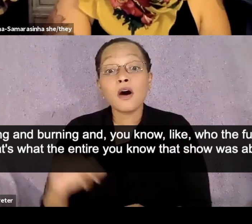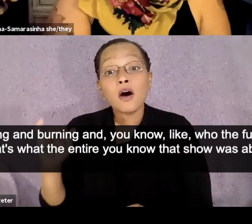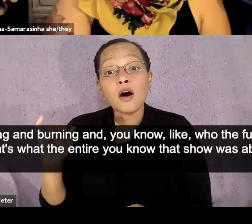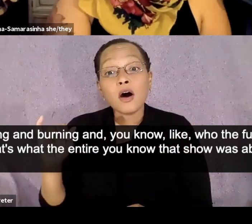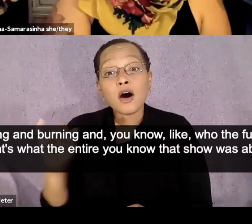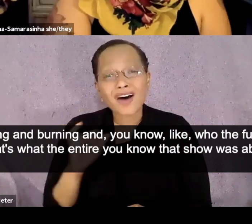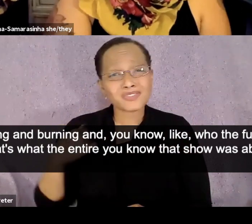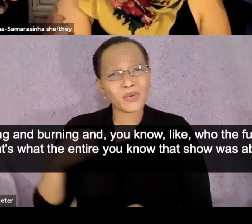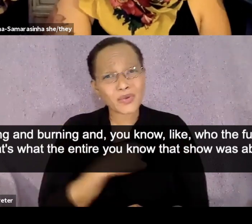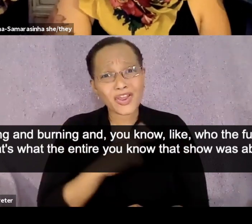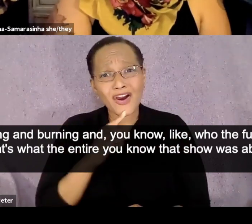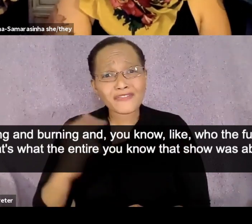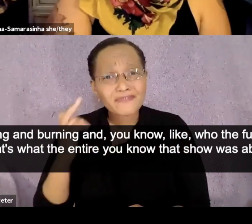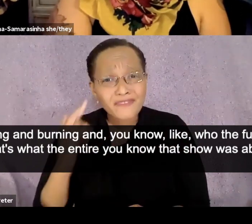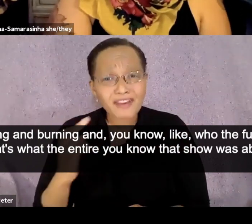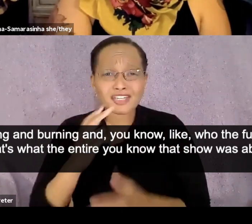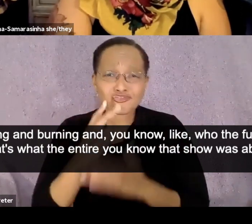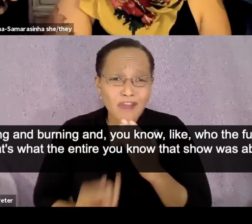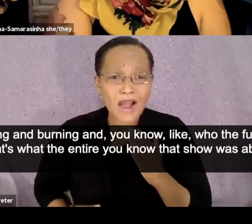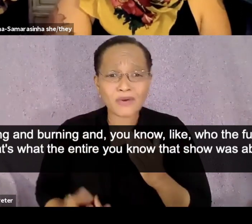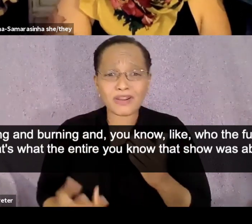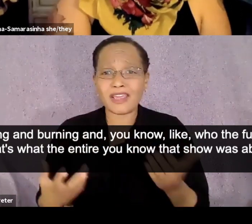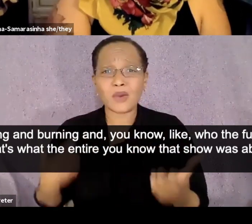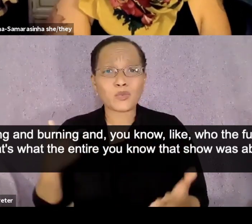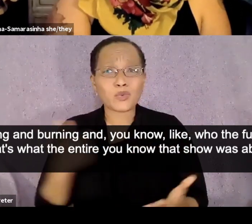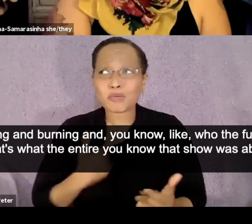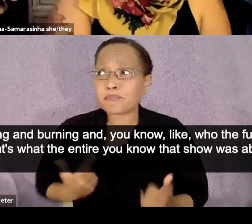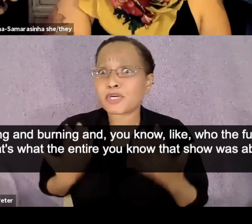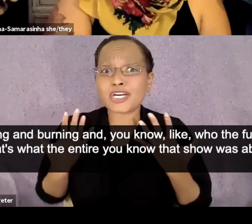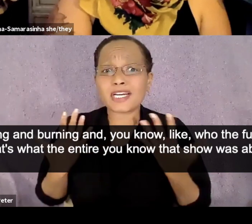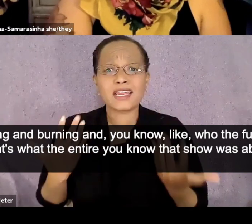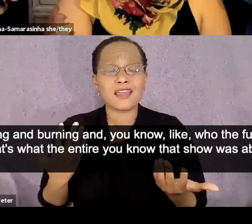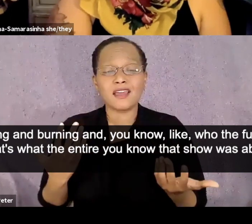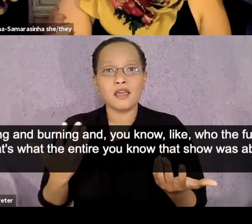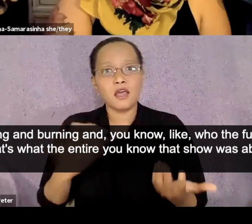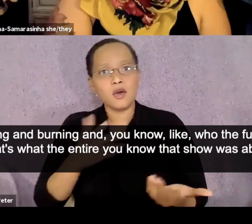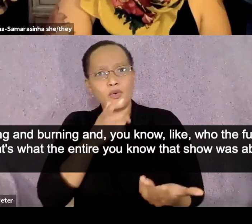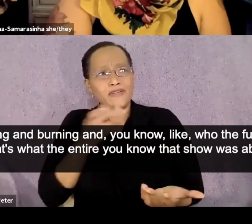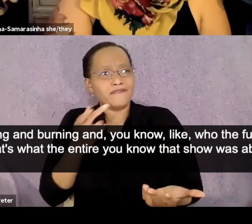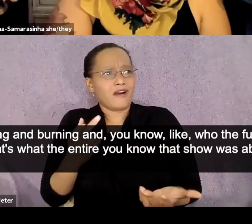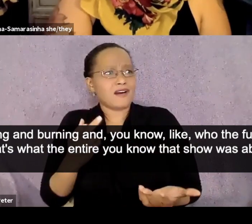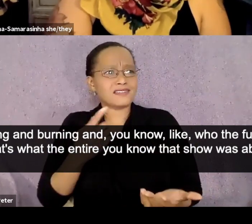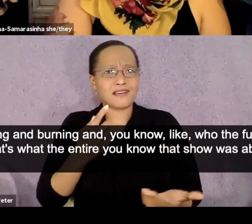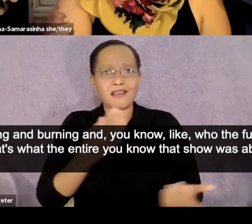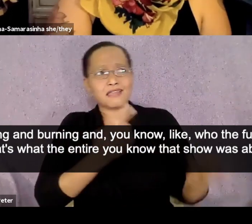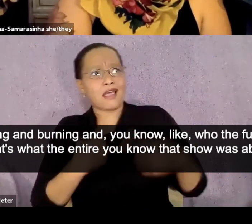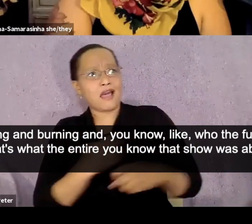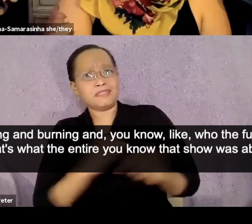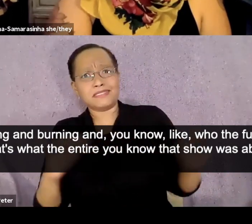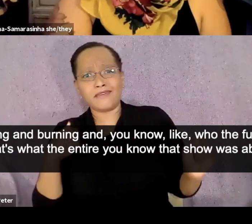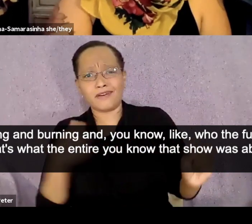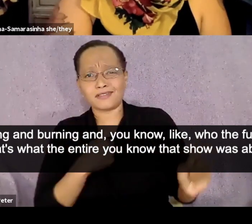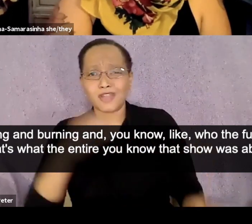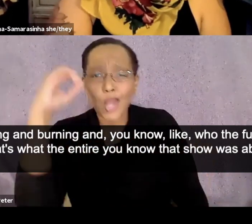fucking drowning and burning, and like, who the fuck comes and saves us? Nobody.